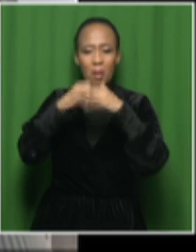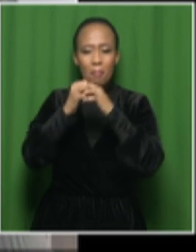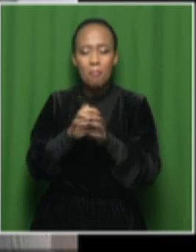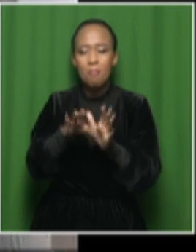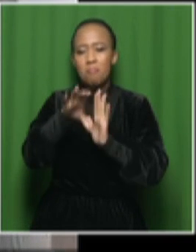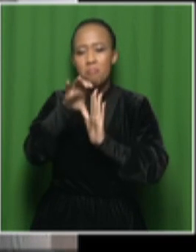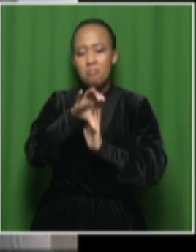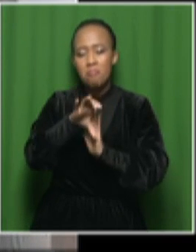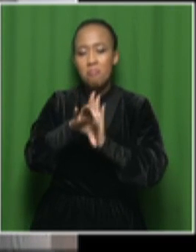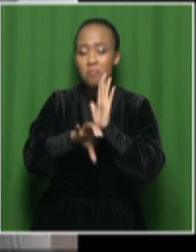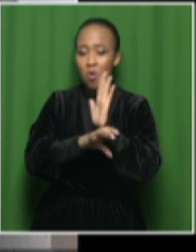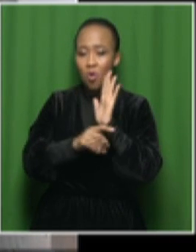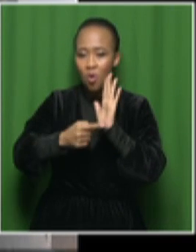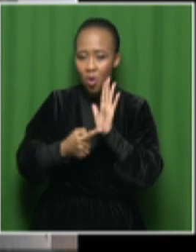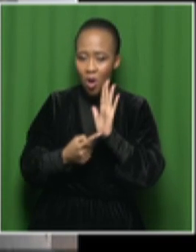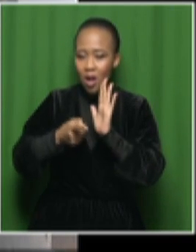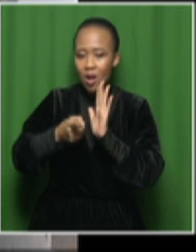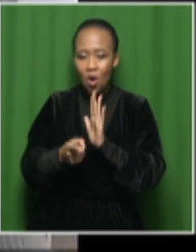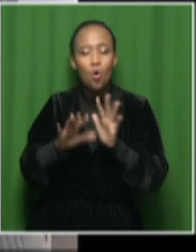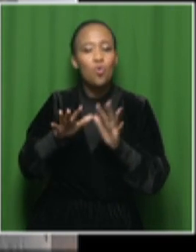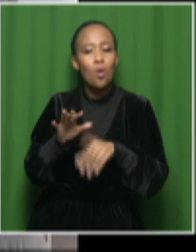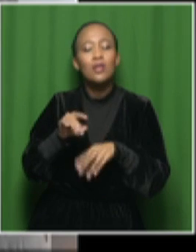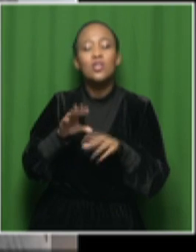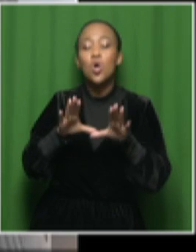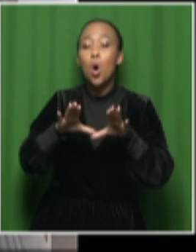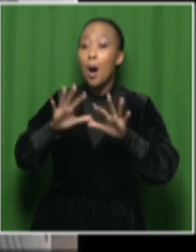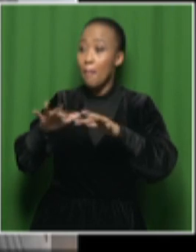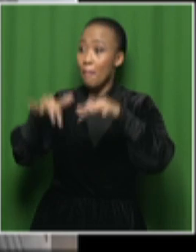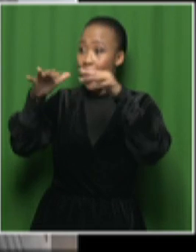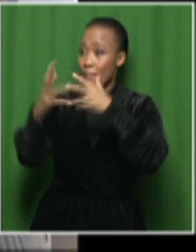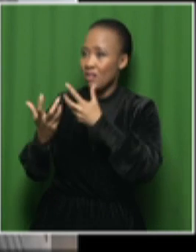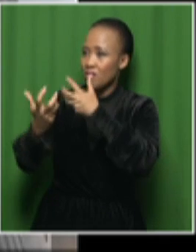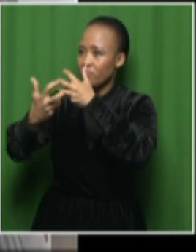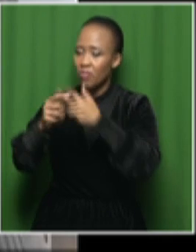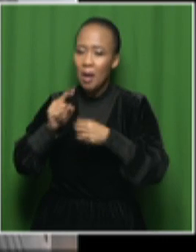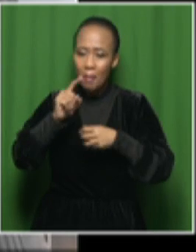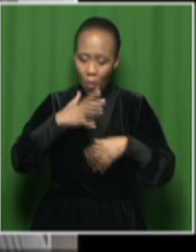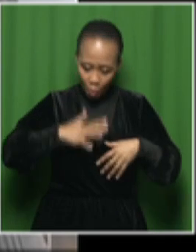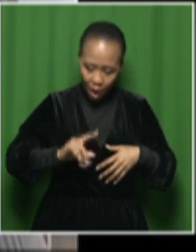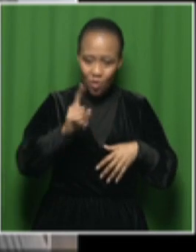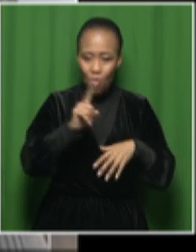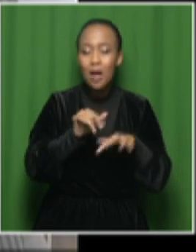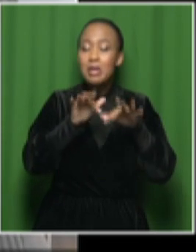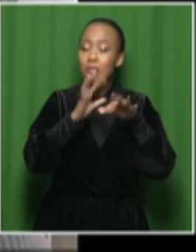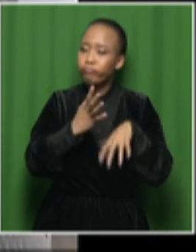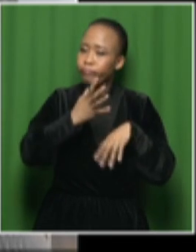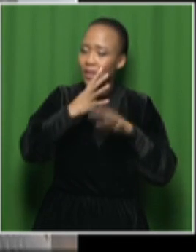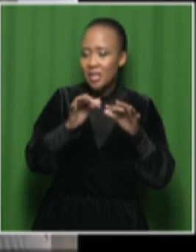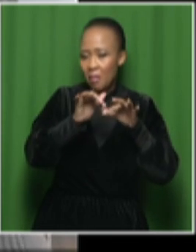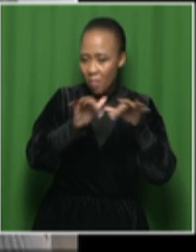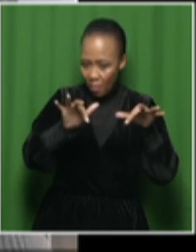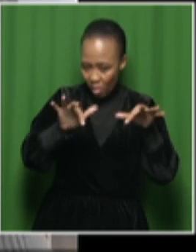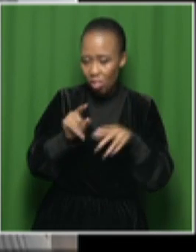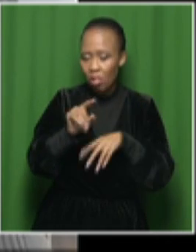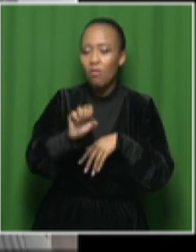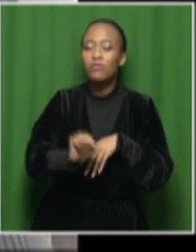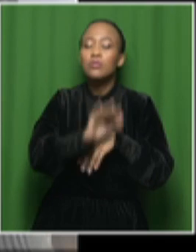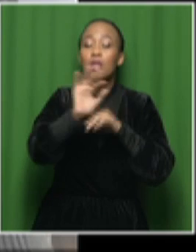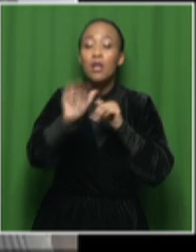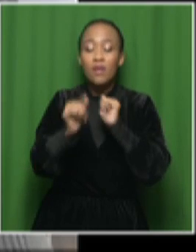parliament, not supremacy of the constitution. They want an unfettered majoritarian democracy, which then means